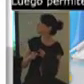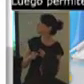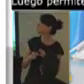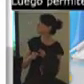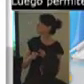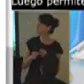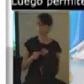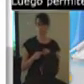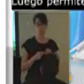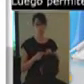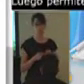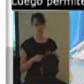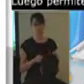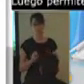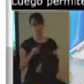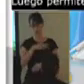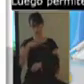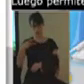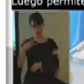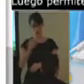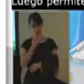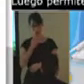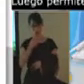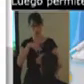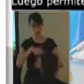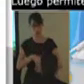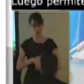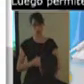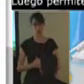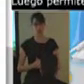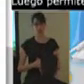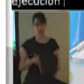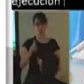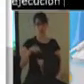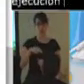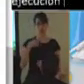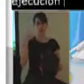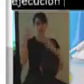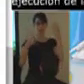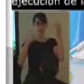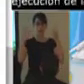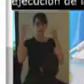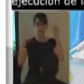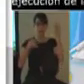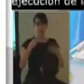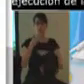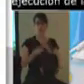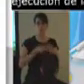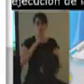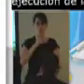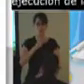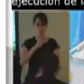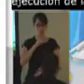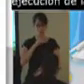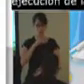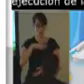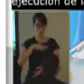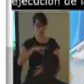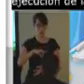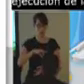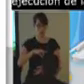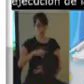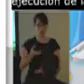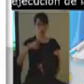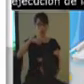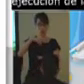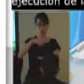sessions. We can see the results of the activities that have been carried out, and